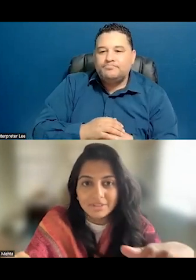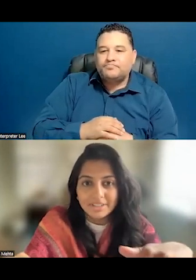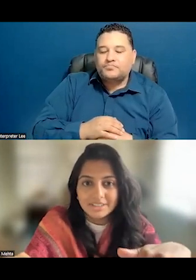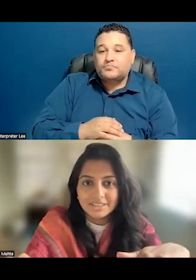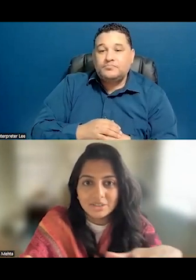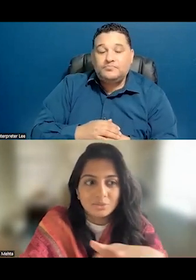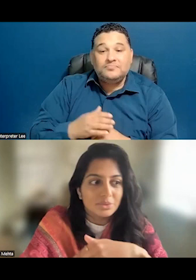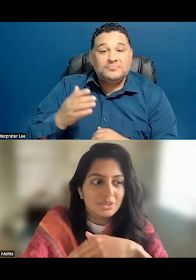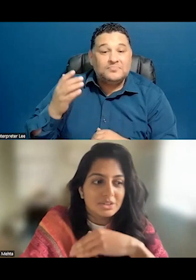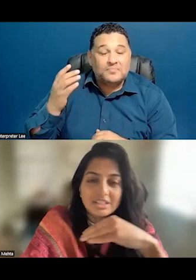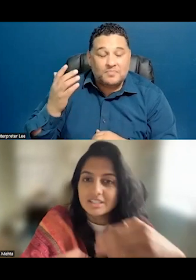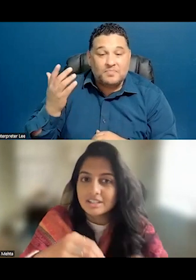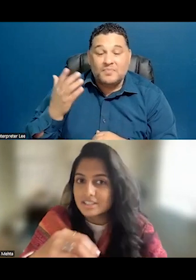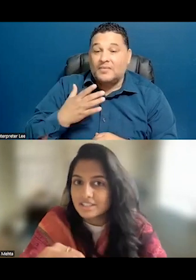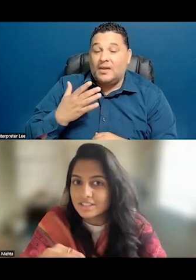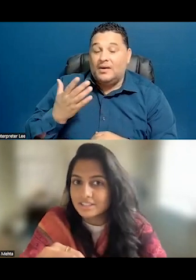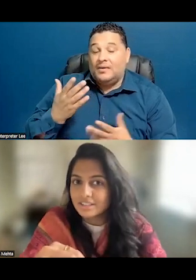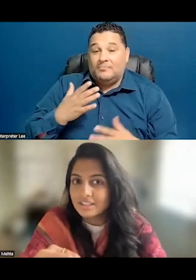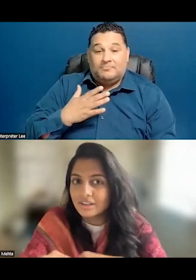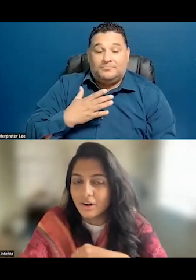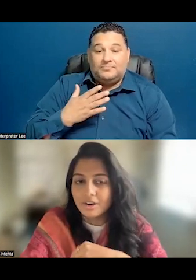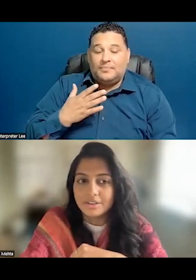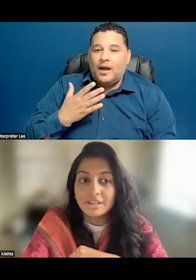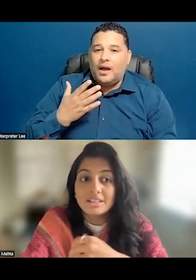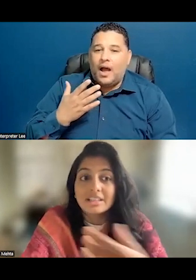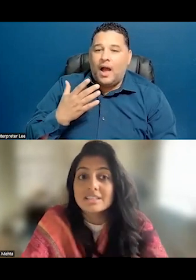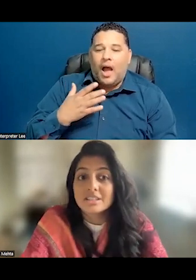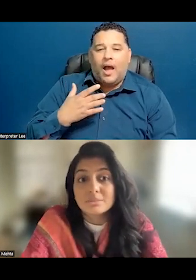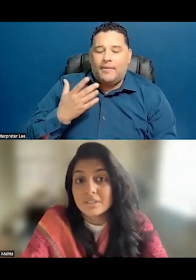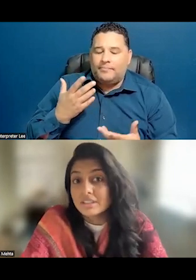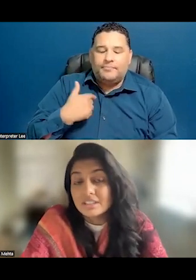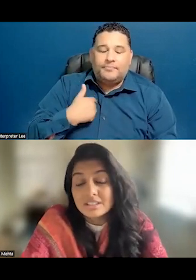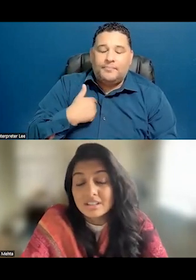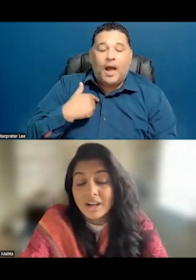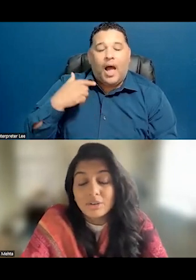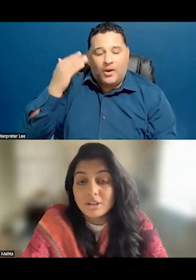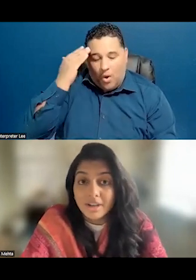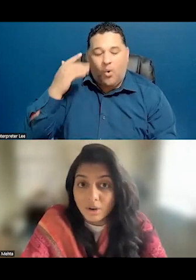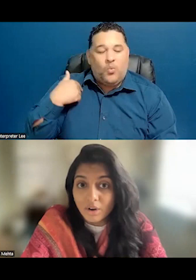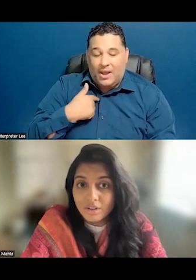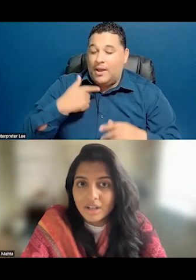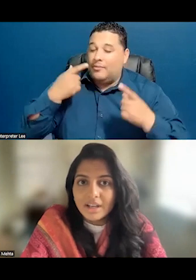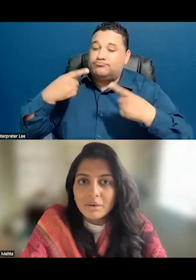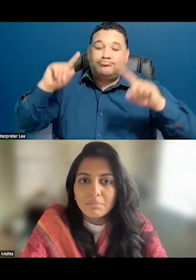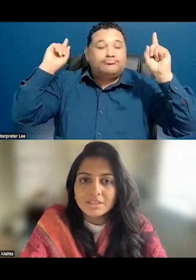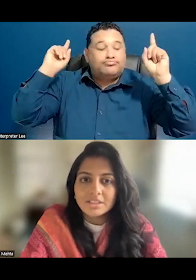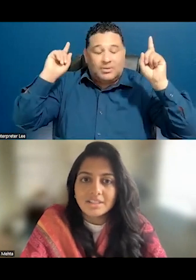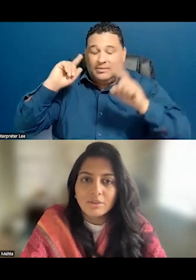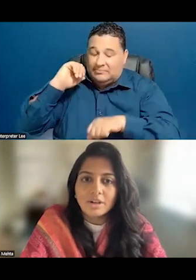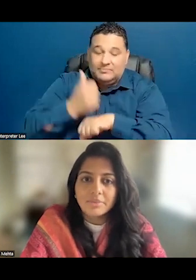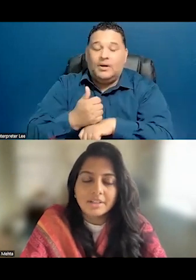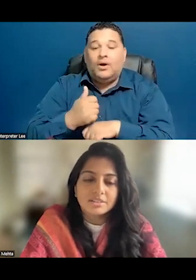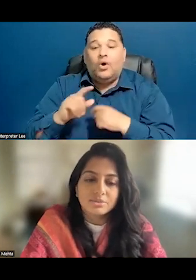my experience isn't contingent on it, like isn't the outcome at all, much